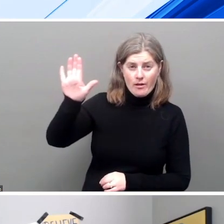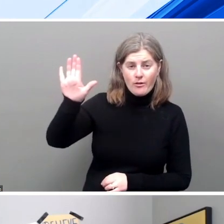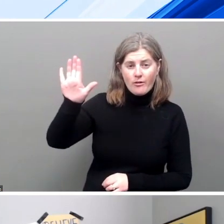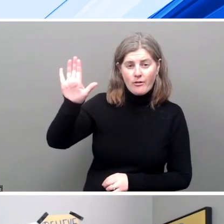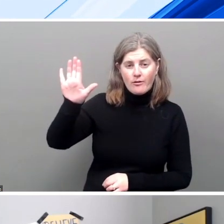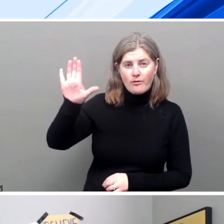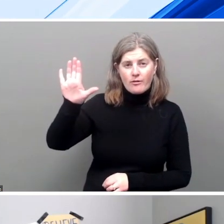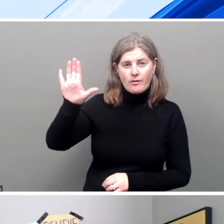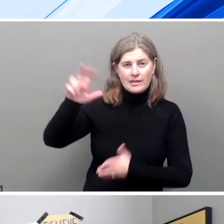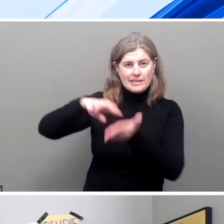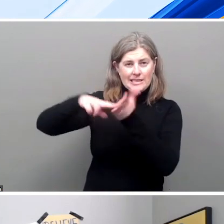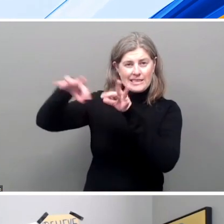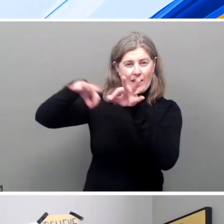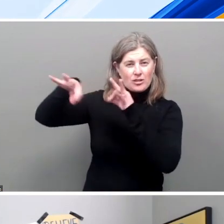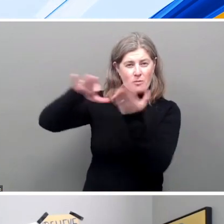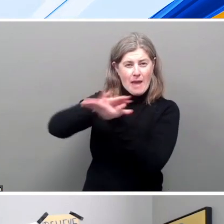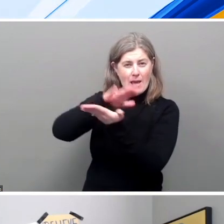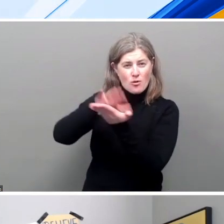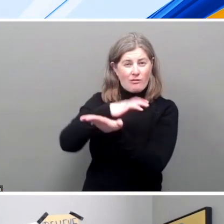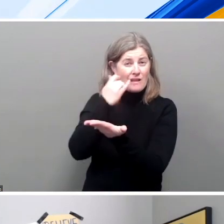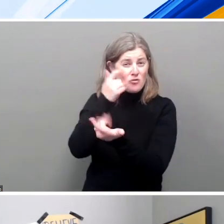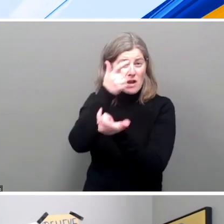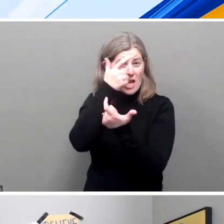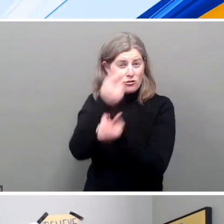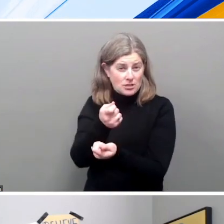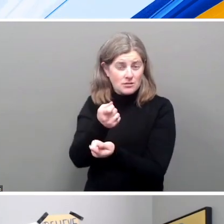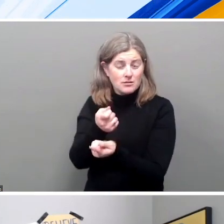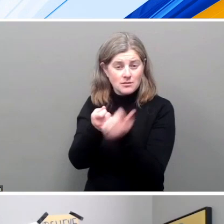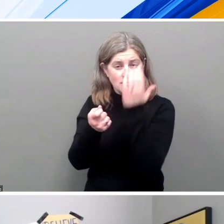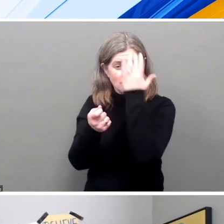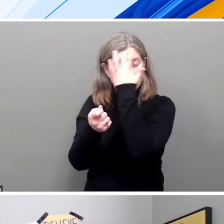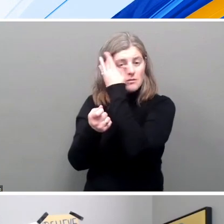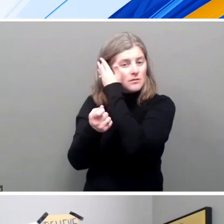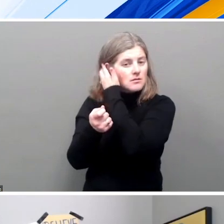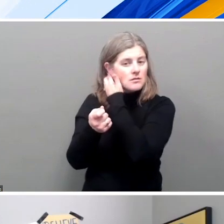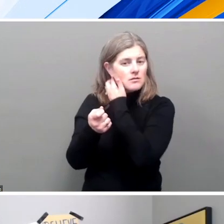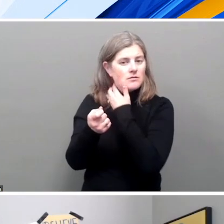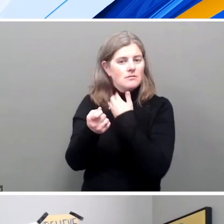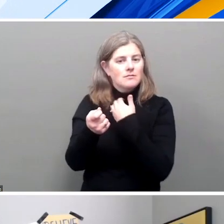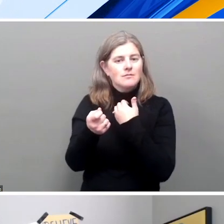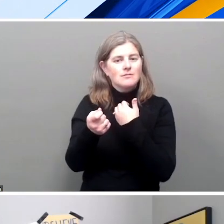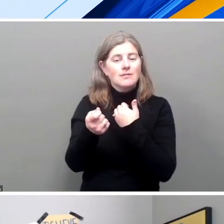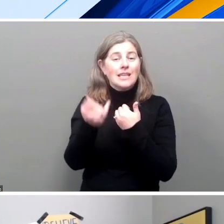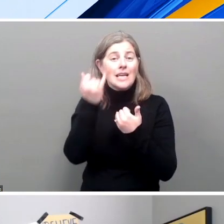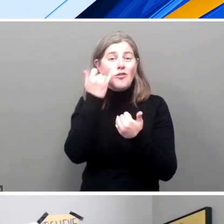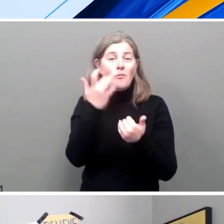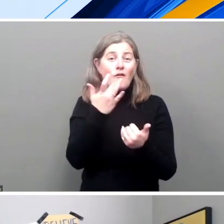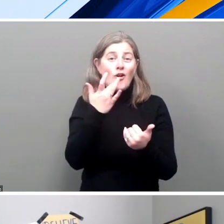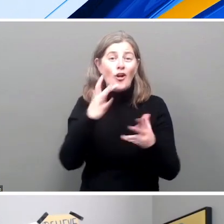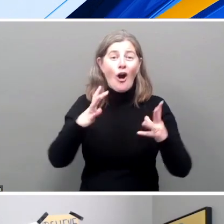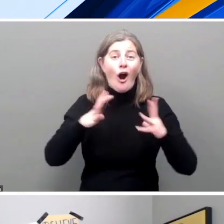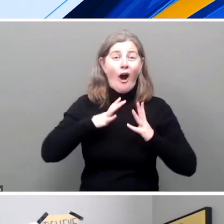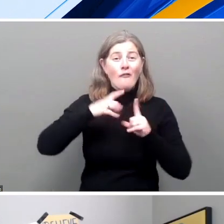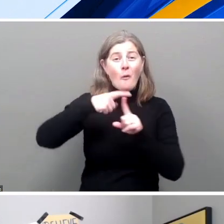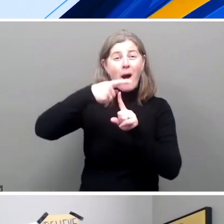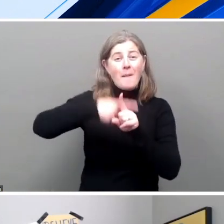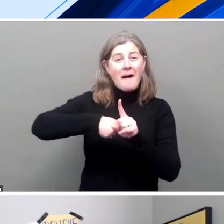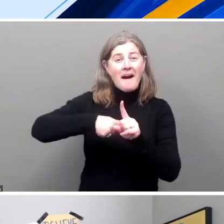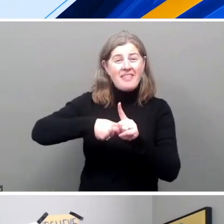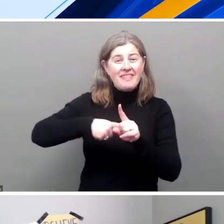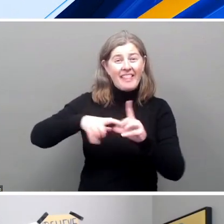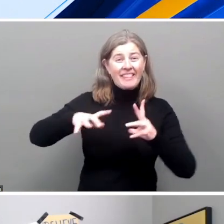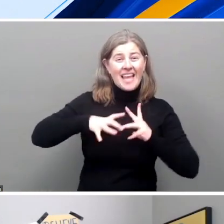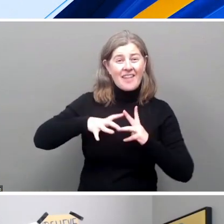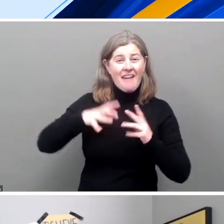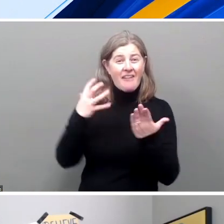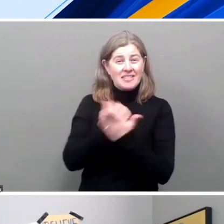case definition paper if you're like taking a 1 month leave of absence from your job or something like that and have time to